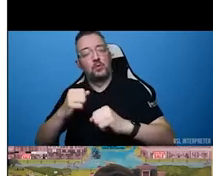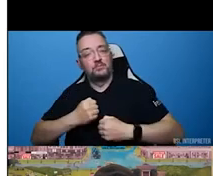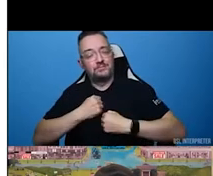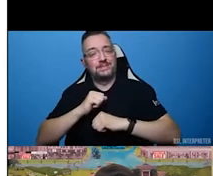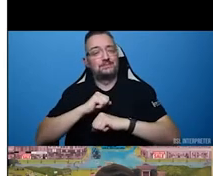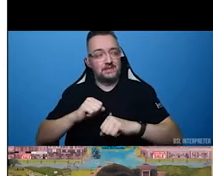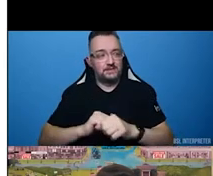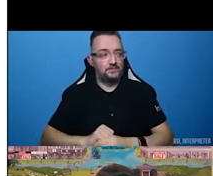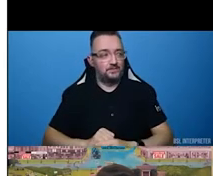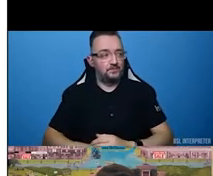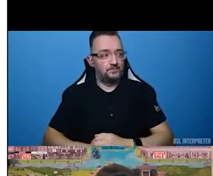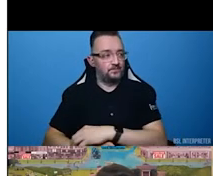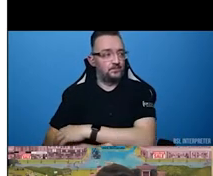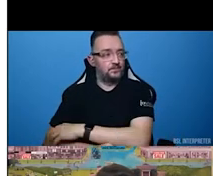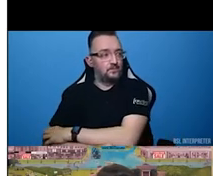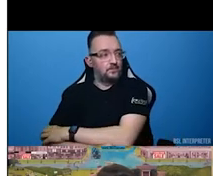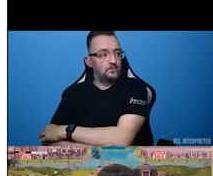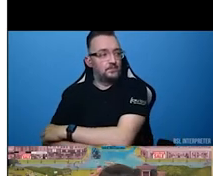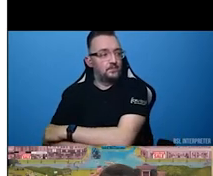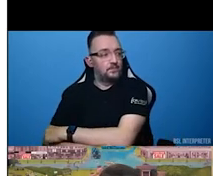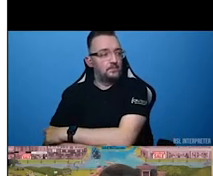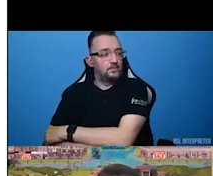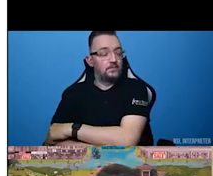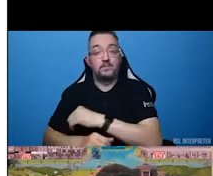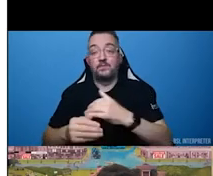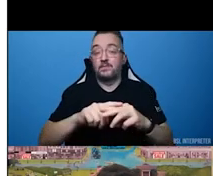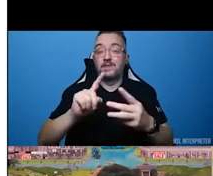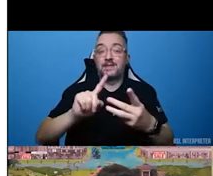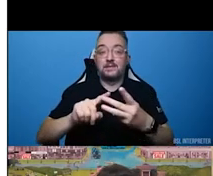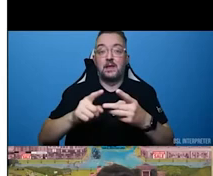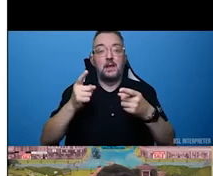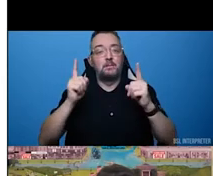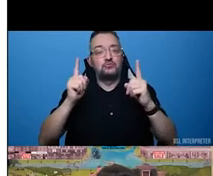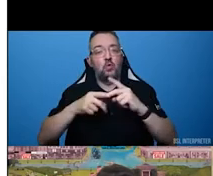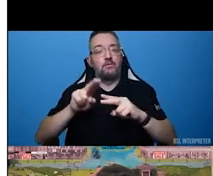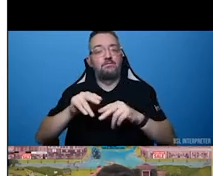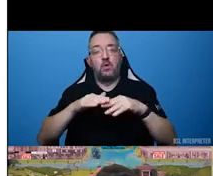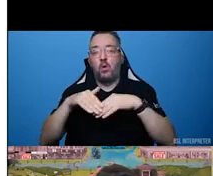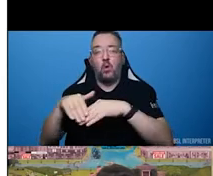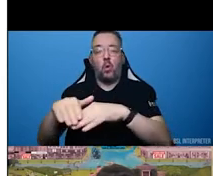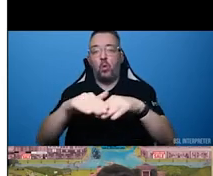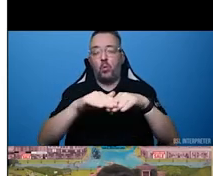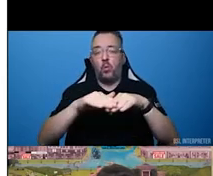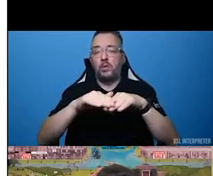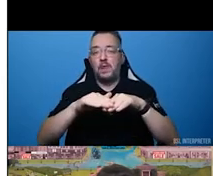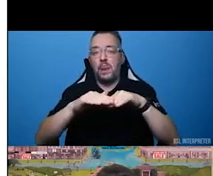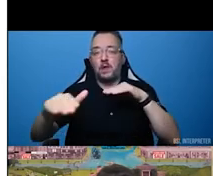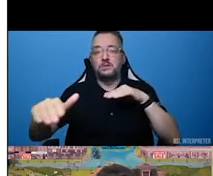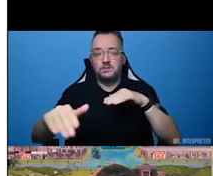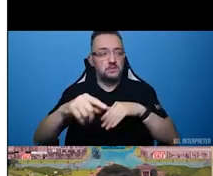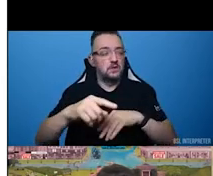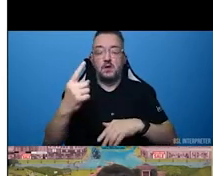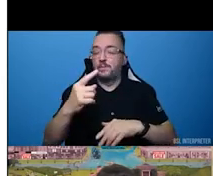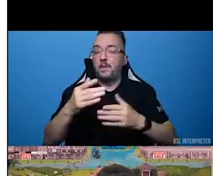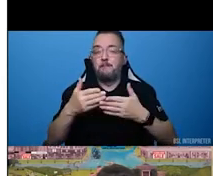return to them. So then we move into the second ministry, the Ministry of Common Land. And this was designed by a practice called Public Works.